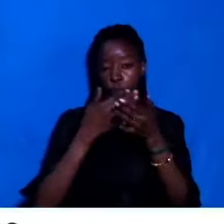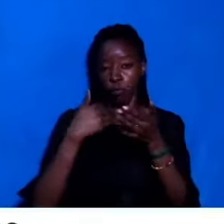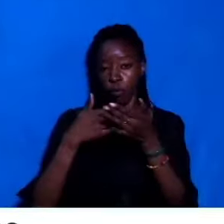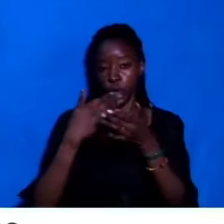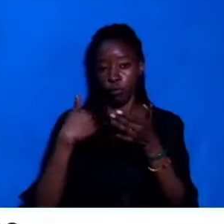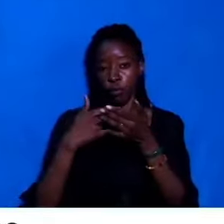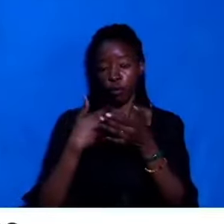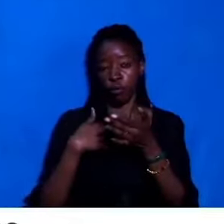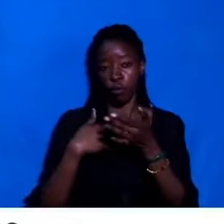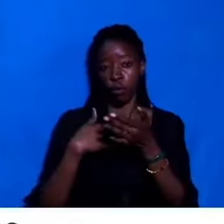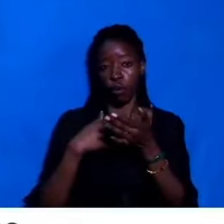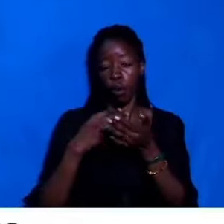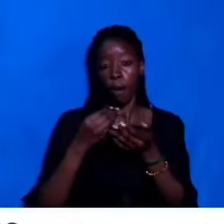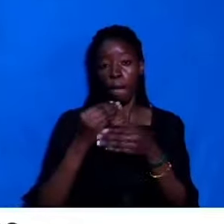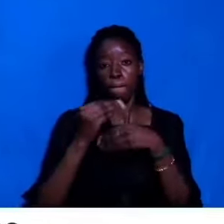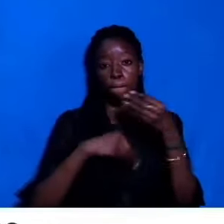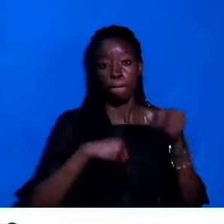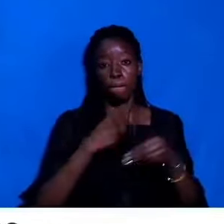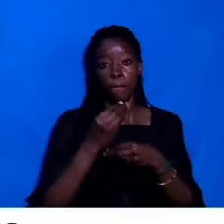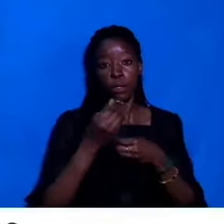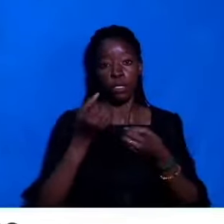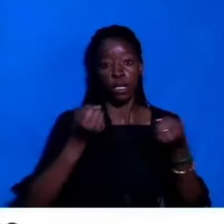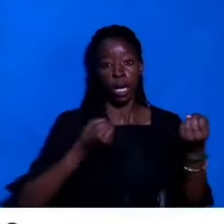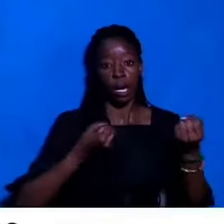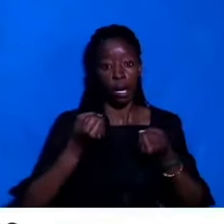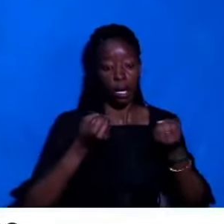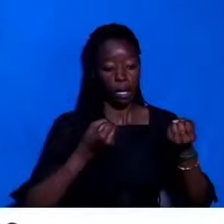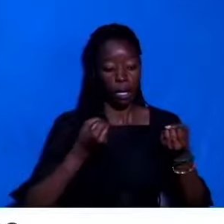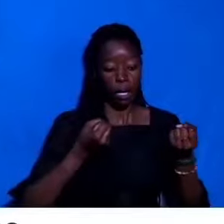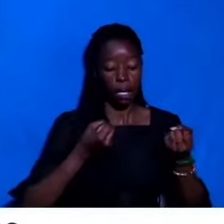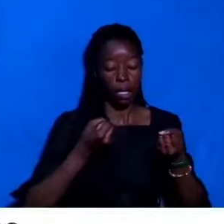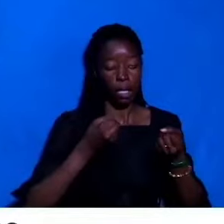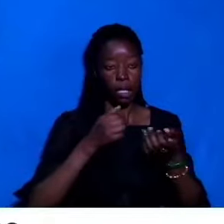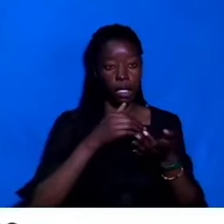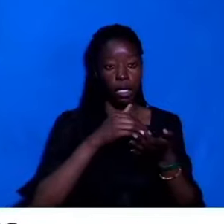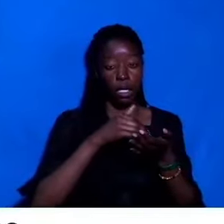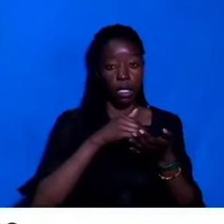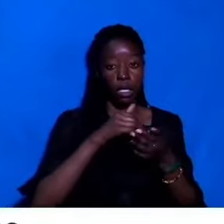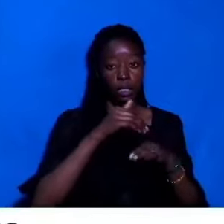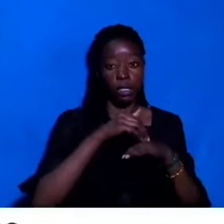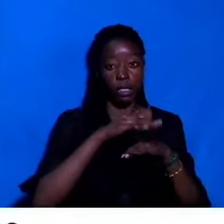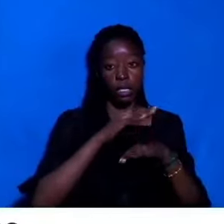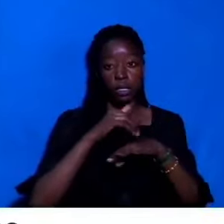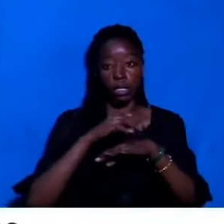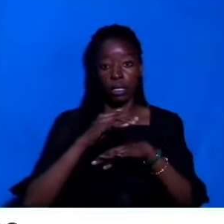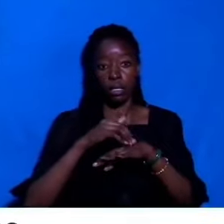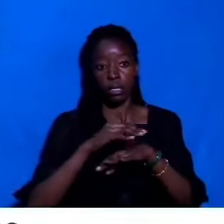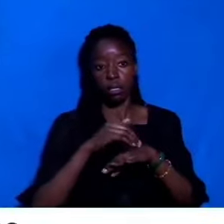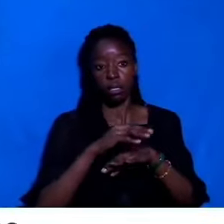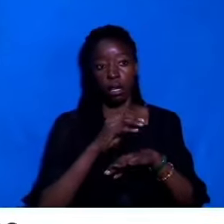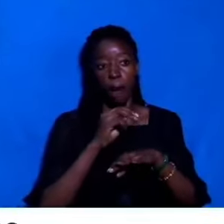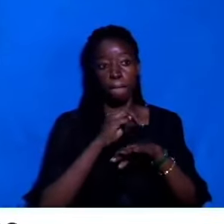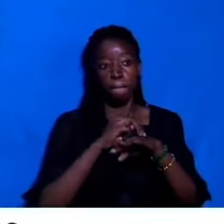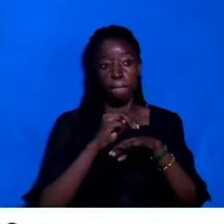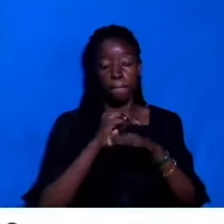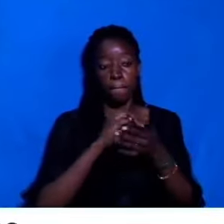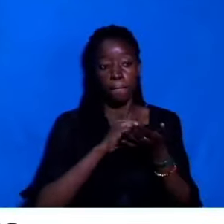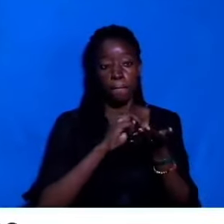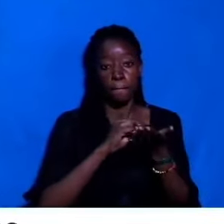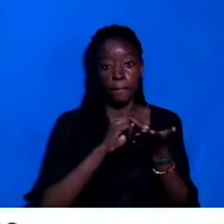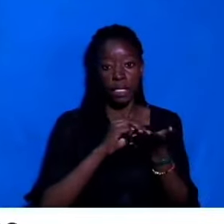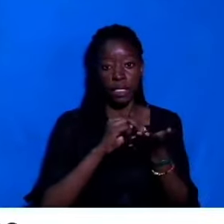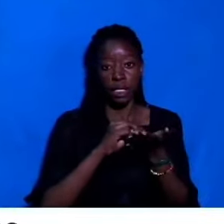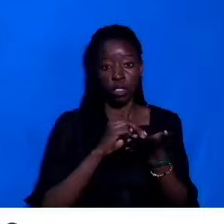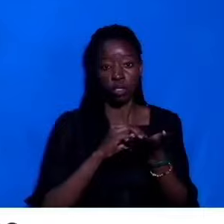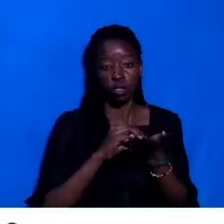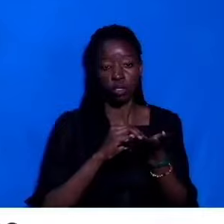bought a car. And they sent everybody a message. I have six sisters. They sent everybody, and we are 10 in our family, they sent